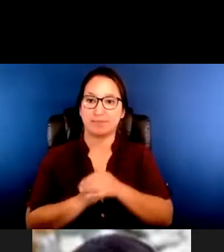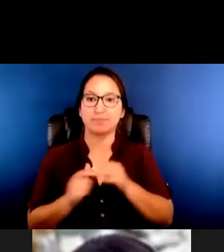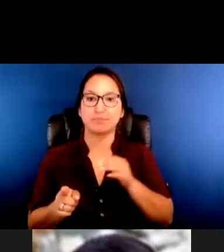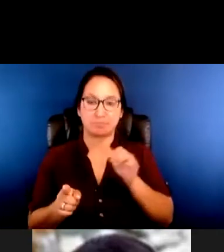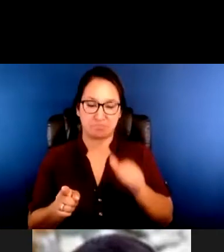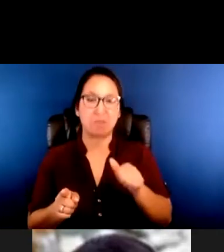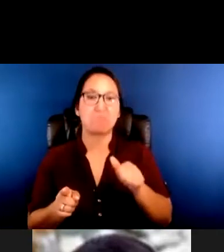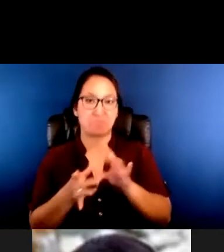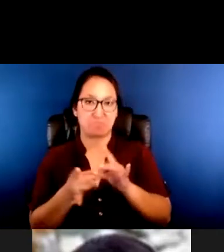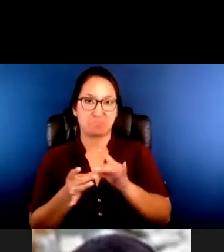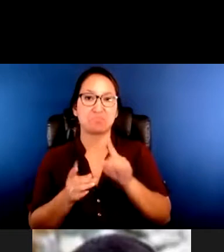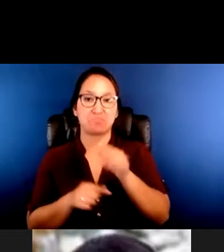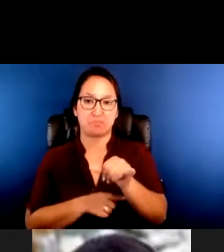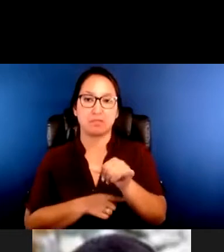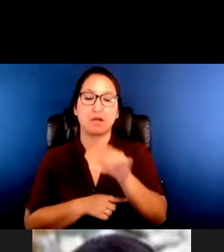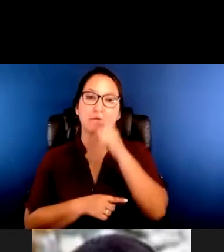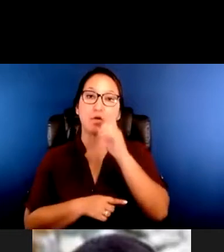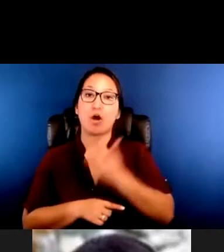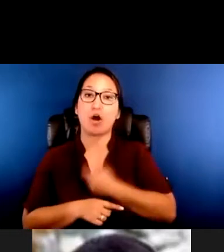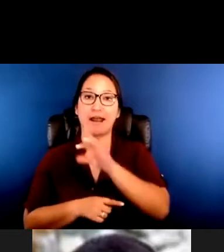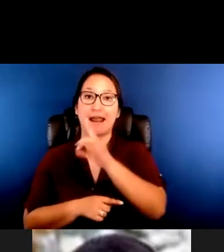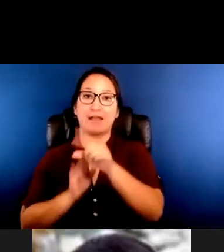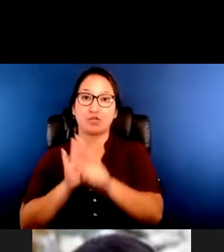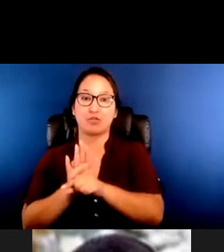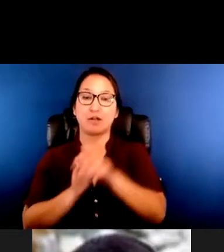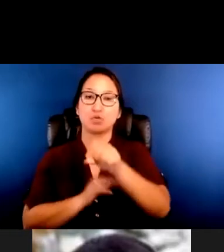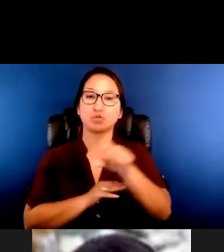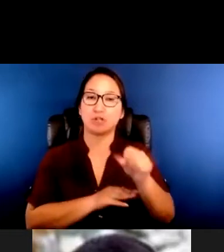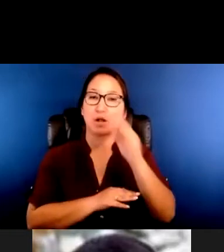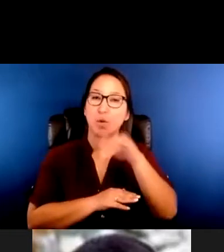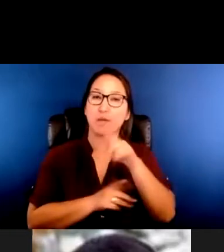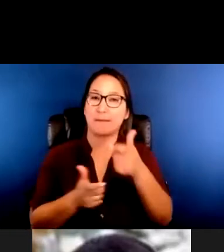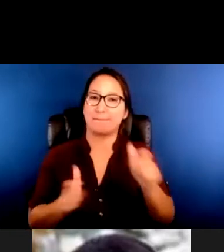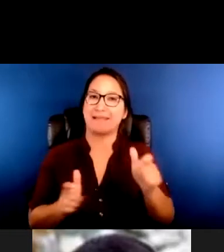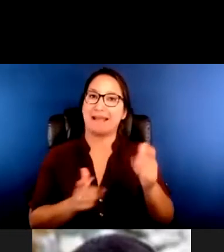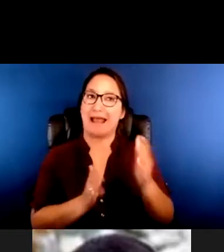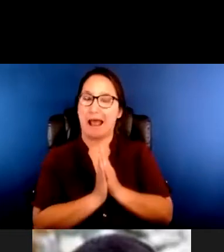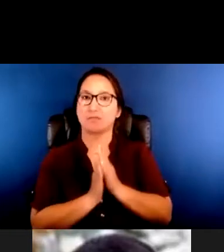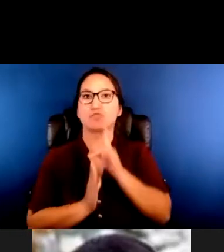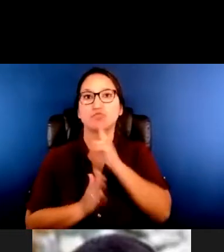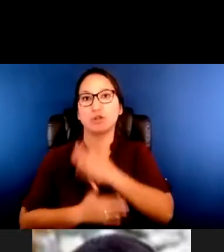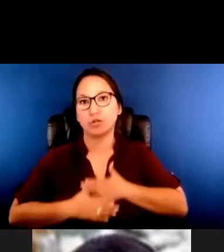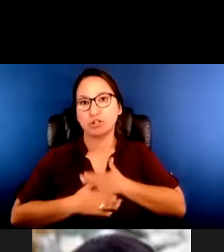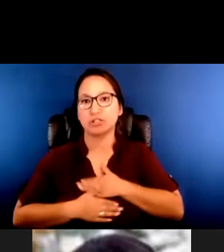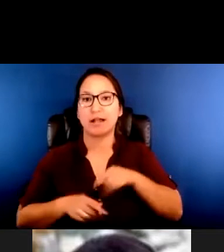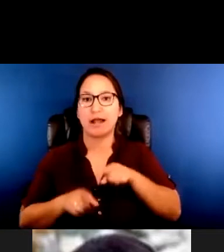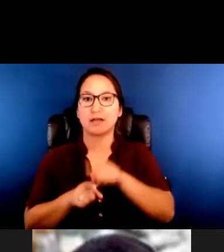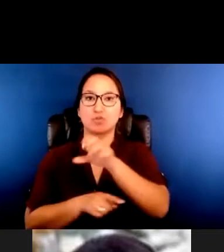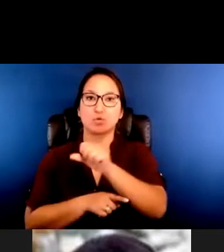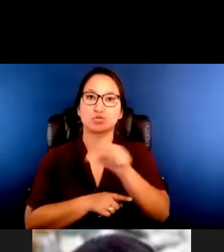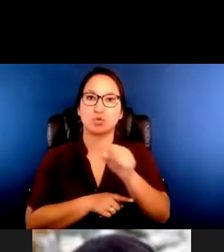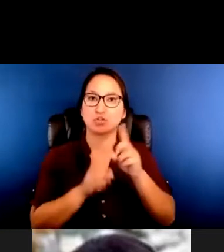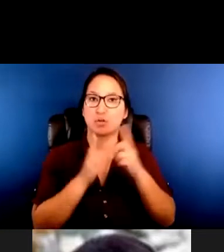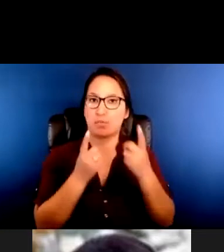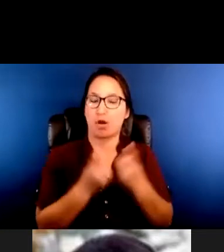that for our 8th grade social studies, that was a big ask, and we really appreciate that as a social studies department head. That was